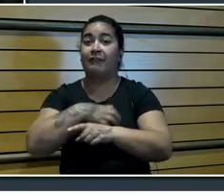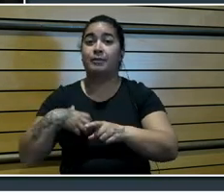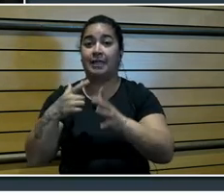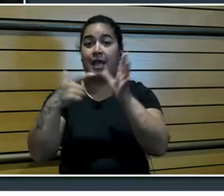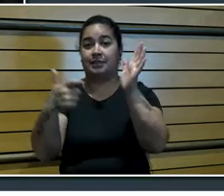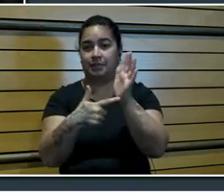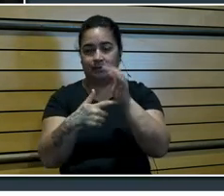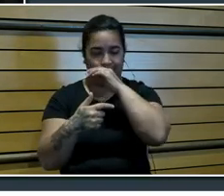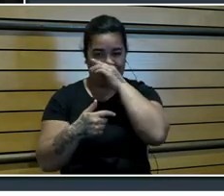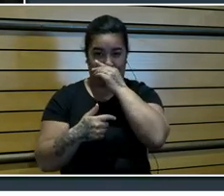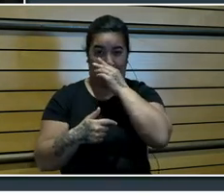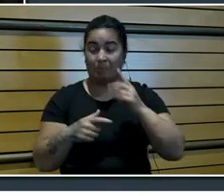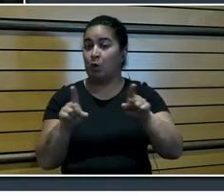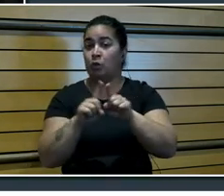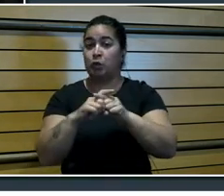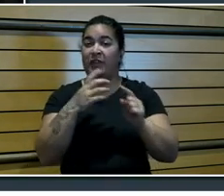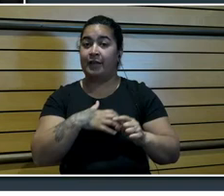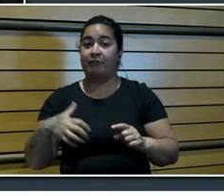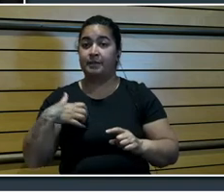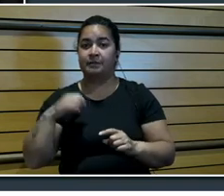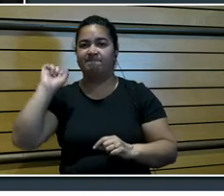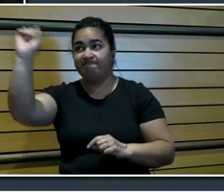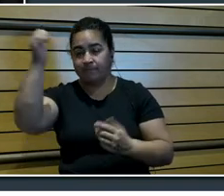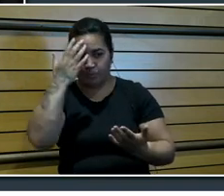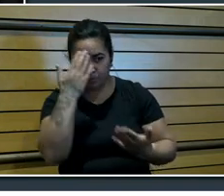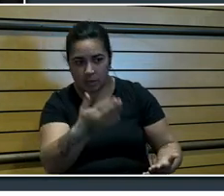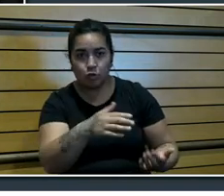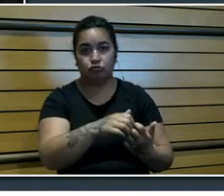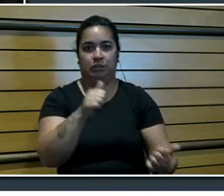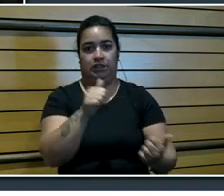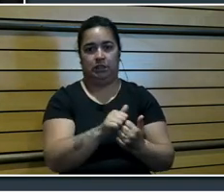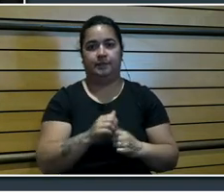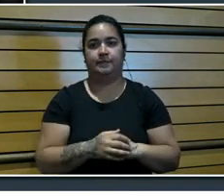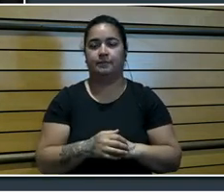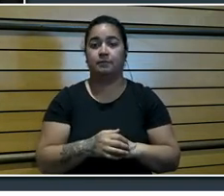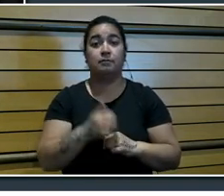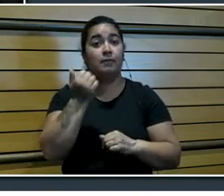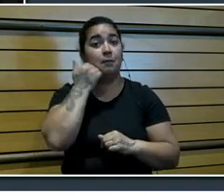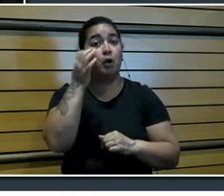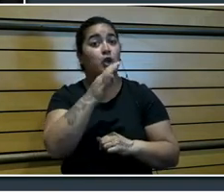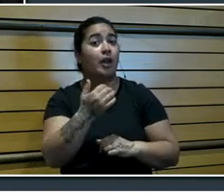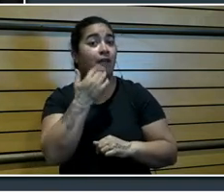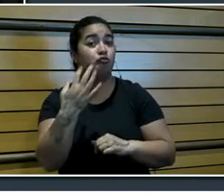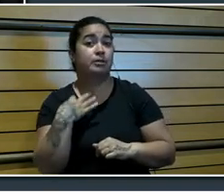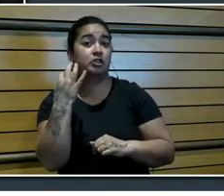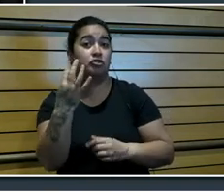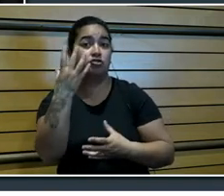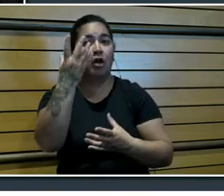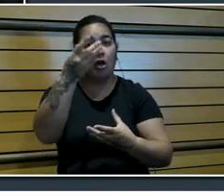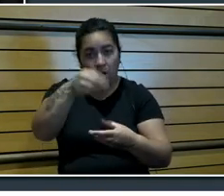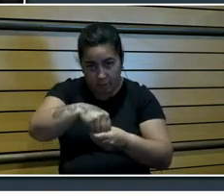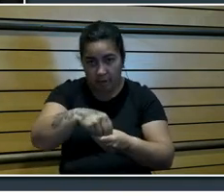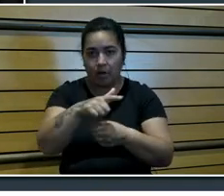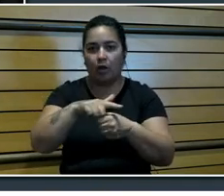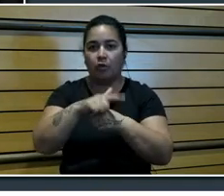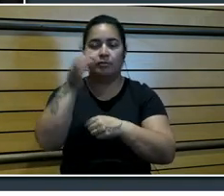Crown to Te Tiriti and local governments. Where Māori are underrepresented in our local councils, Māori wards attempts